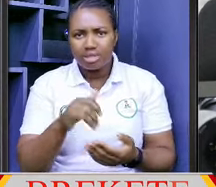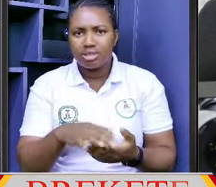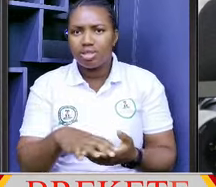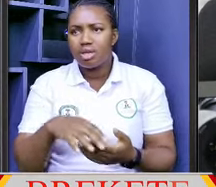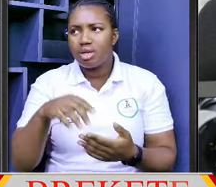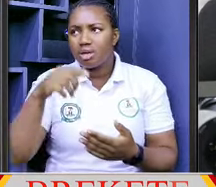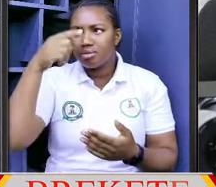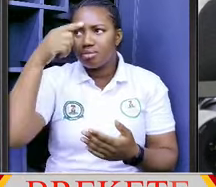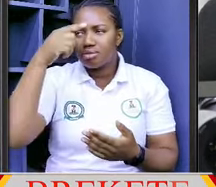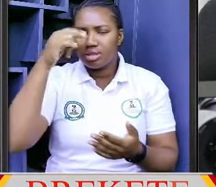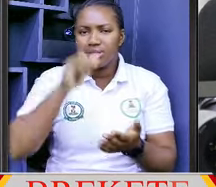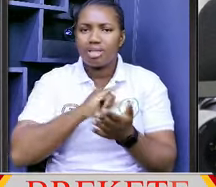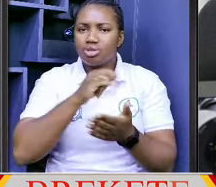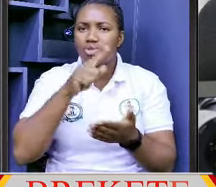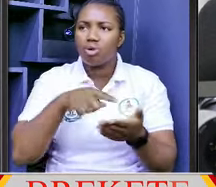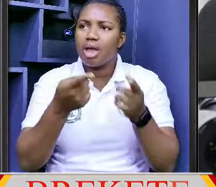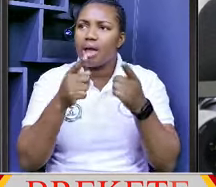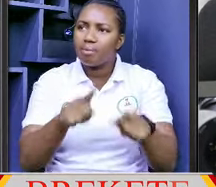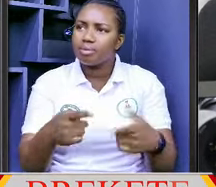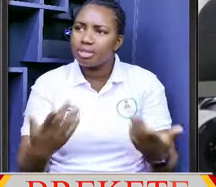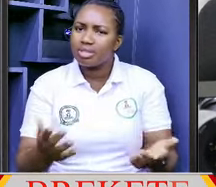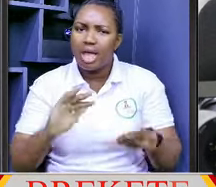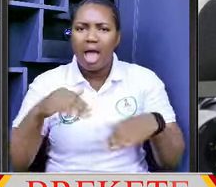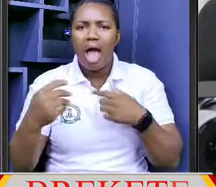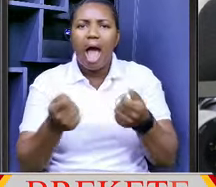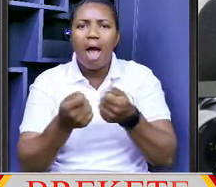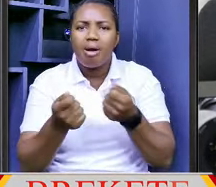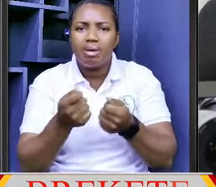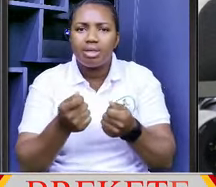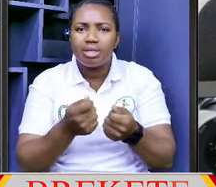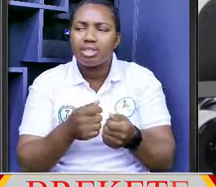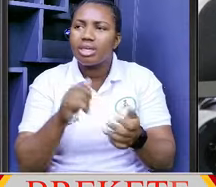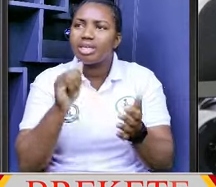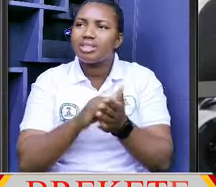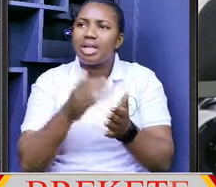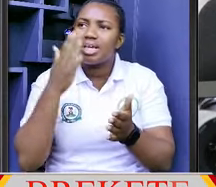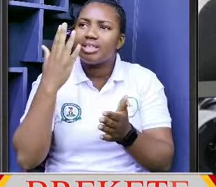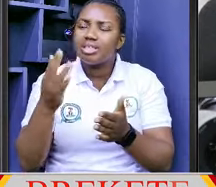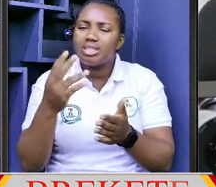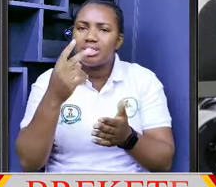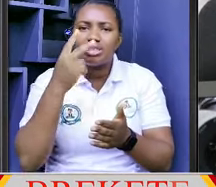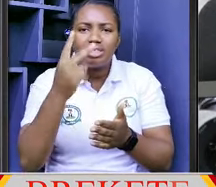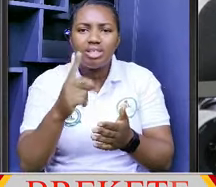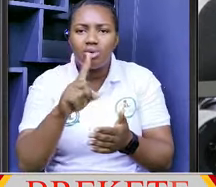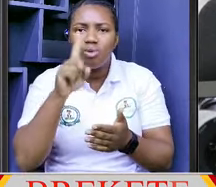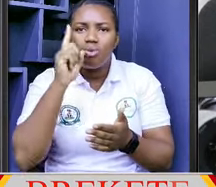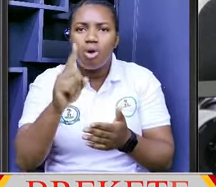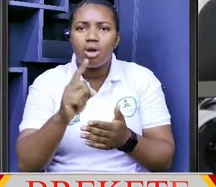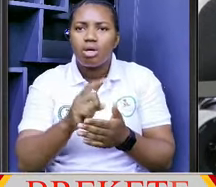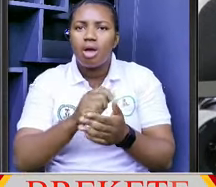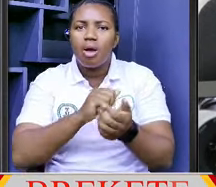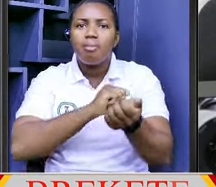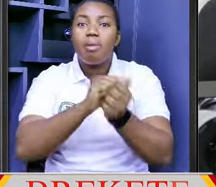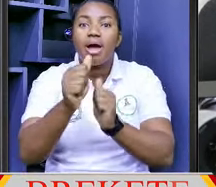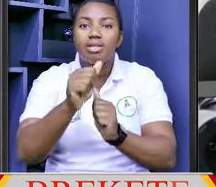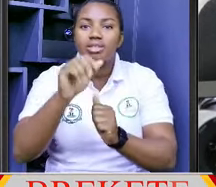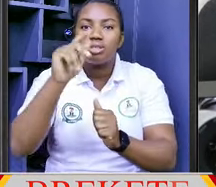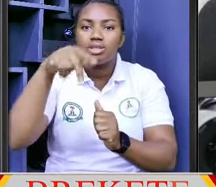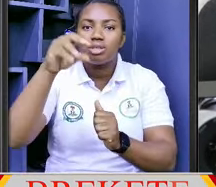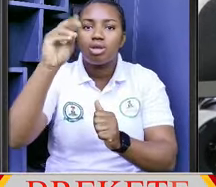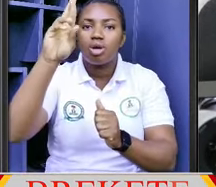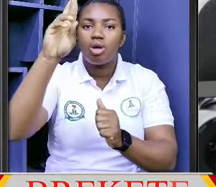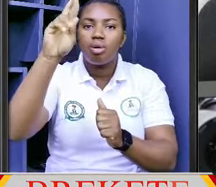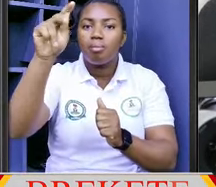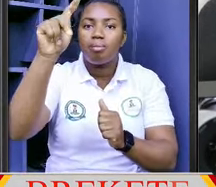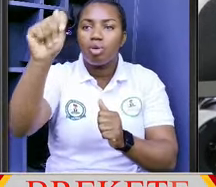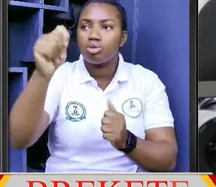Kai, so how do you manage this one? He said they discovered one passport photograph. They carry go to cafe